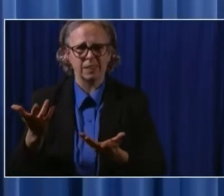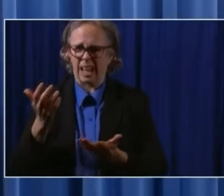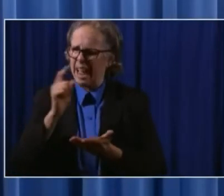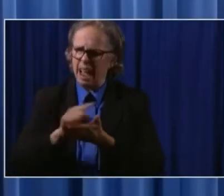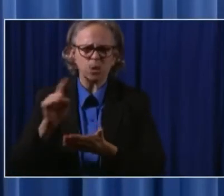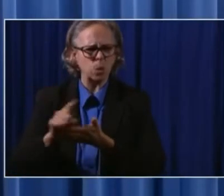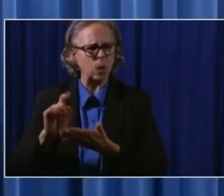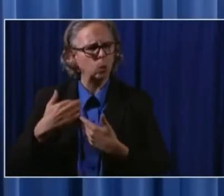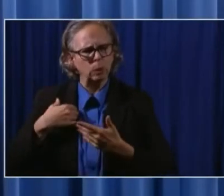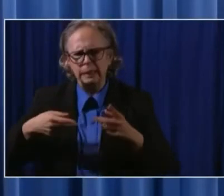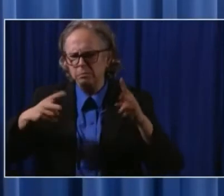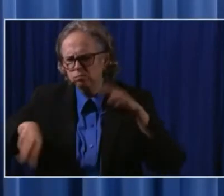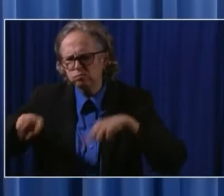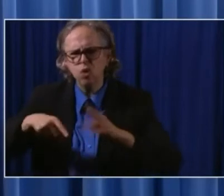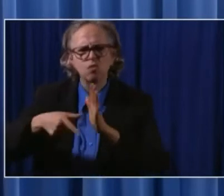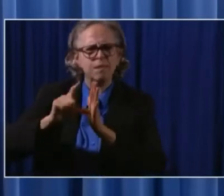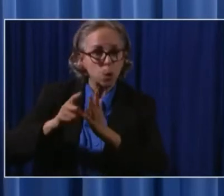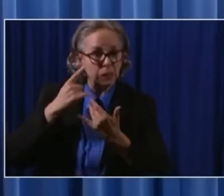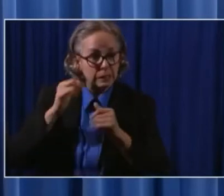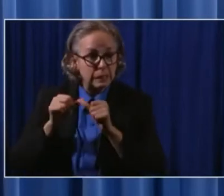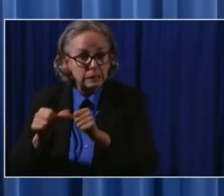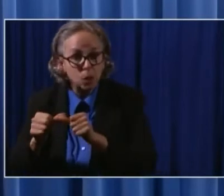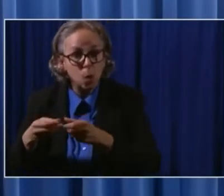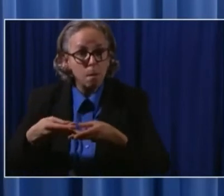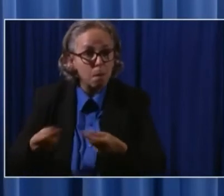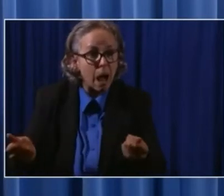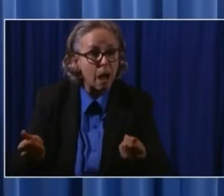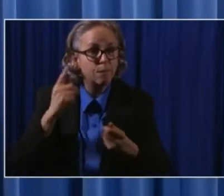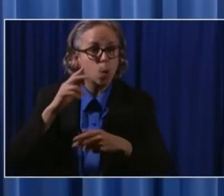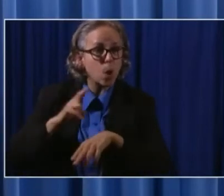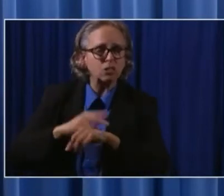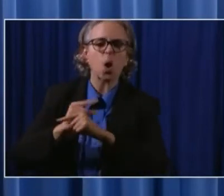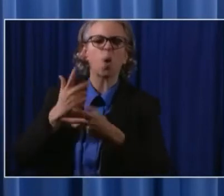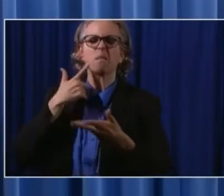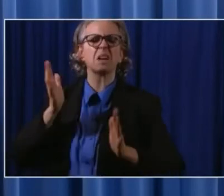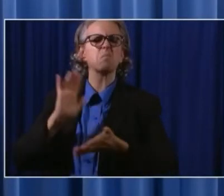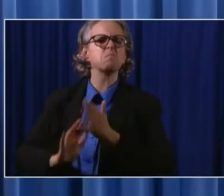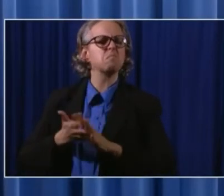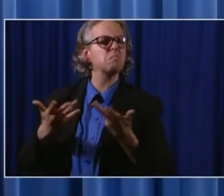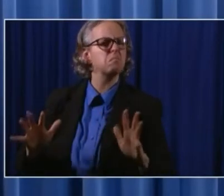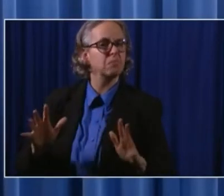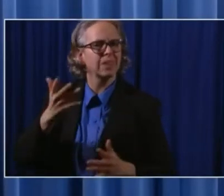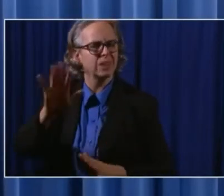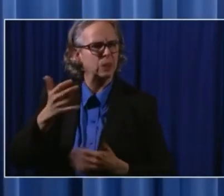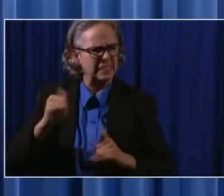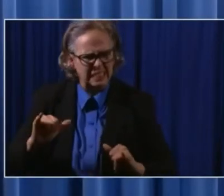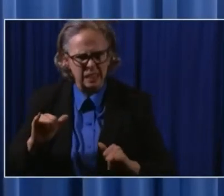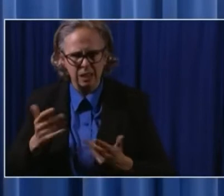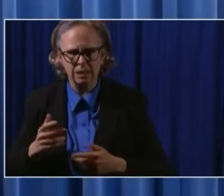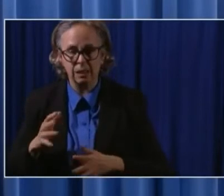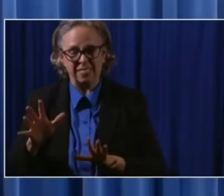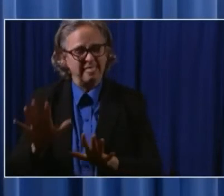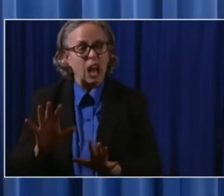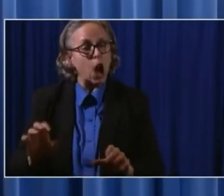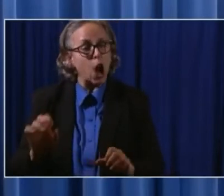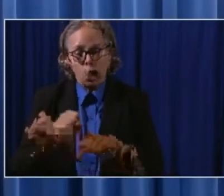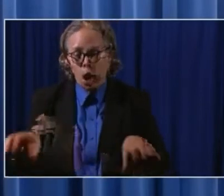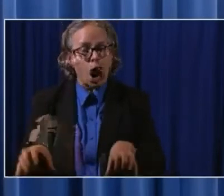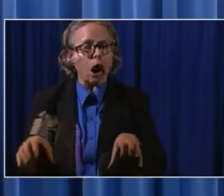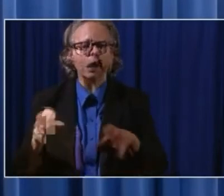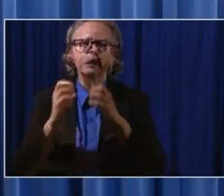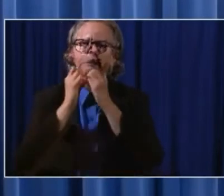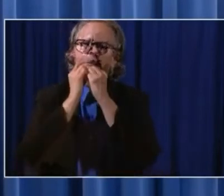But the work that they're doing, the men and women of the National Guard, is essential to our anti-COVID efforts.